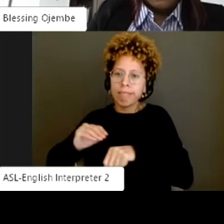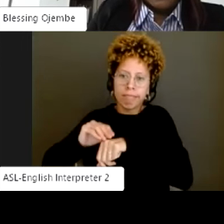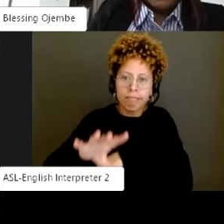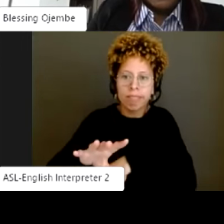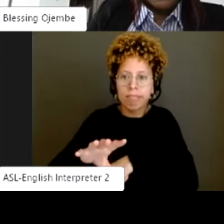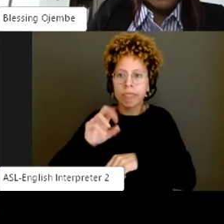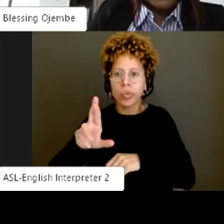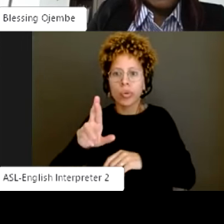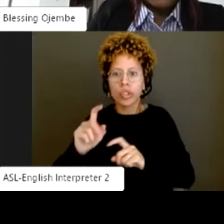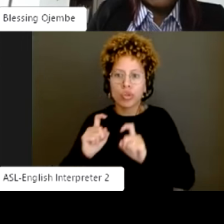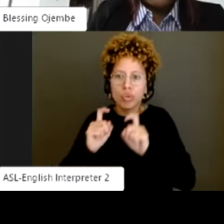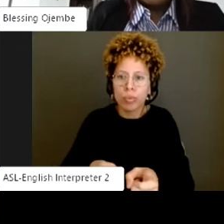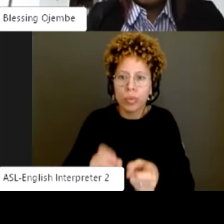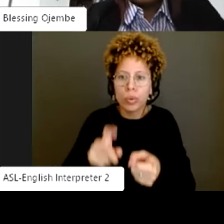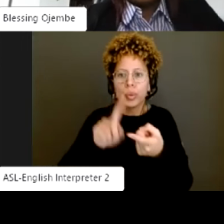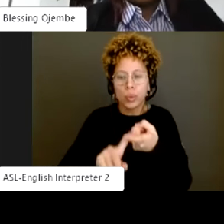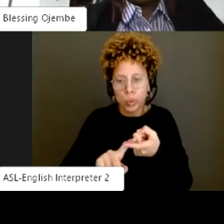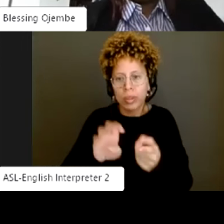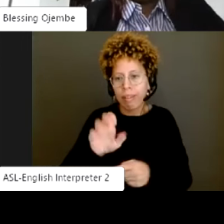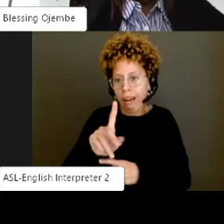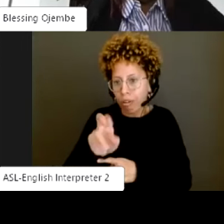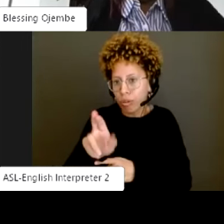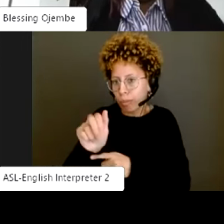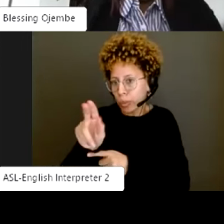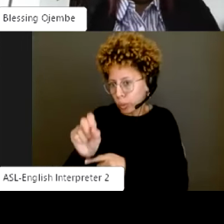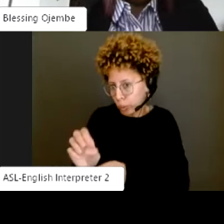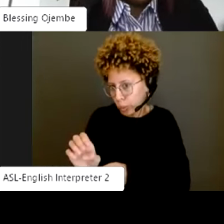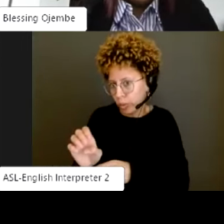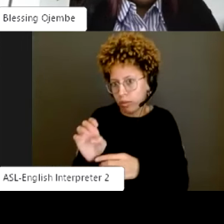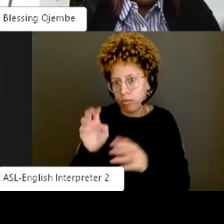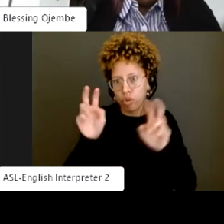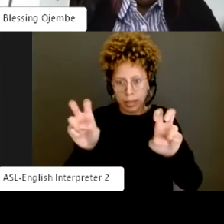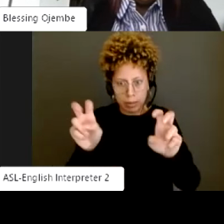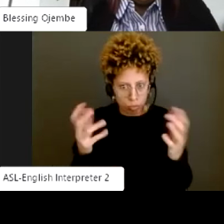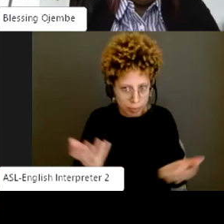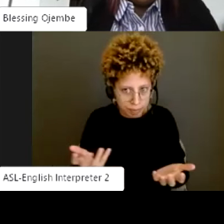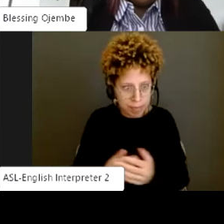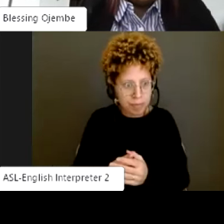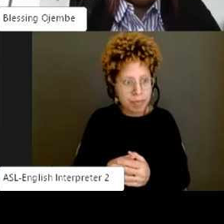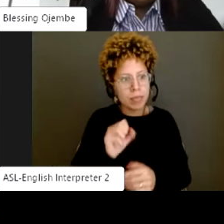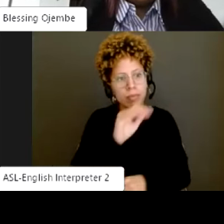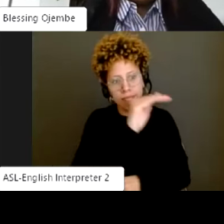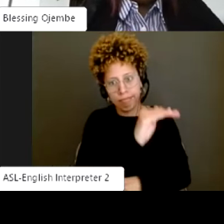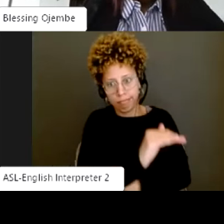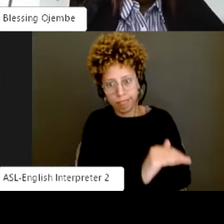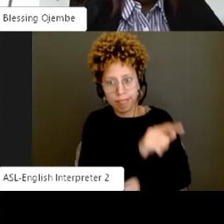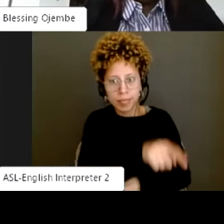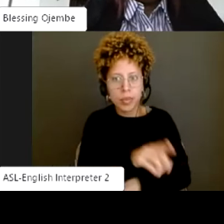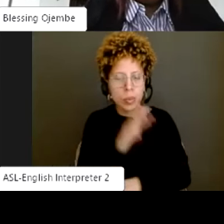the elder abuse among Black older adults. So this is the background of, this is the outline of what we're going to present